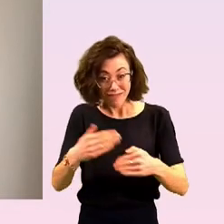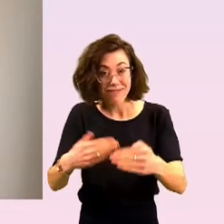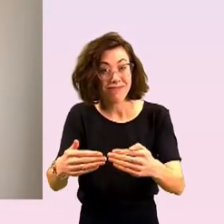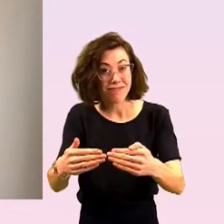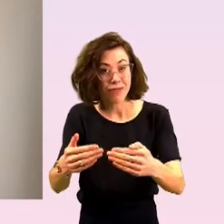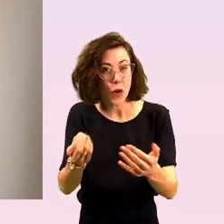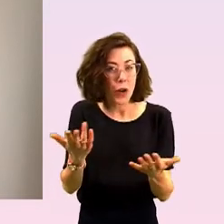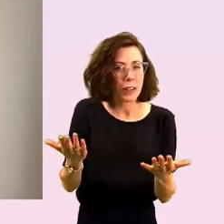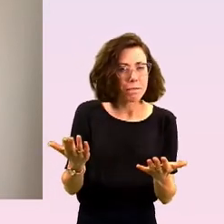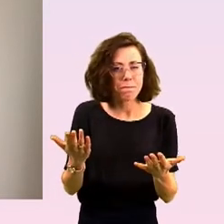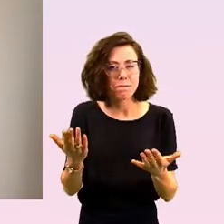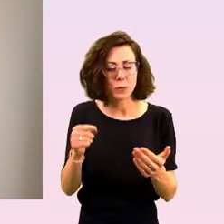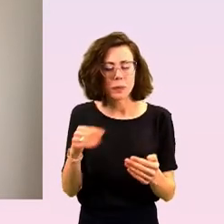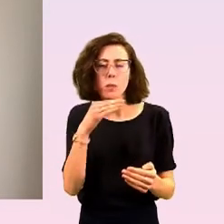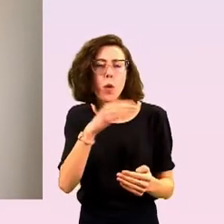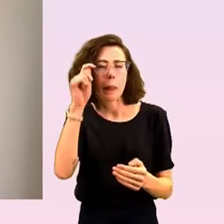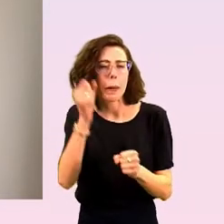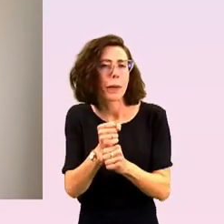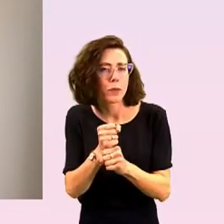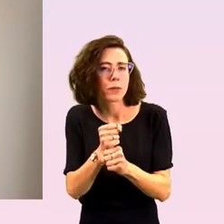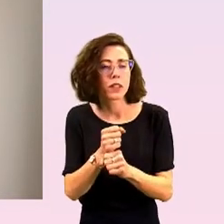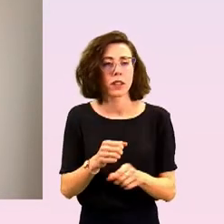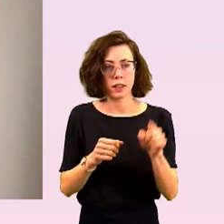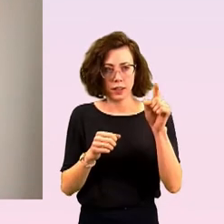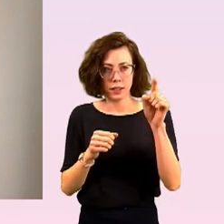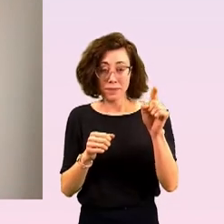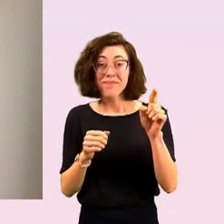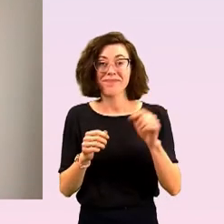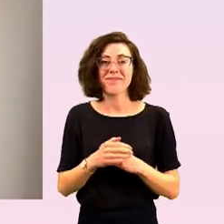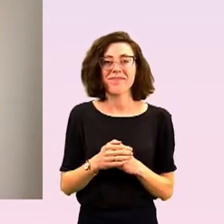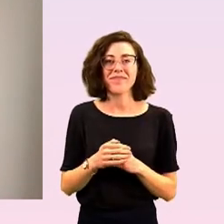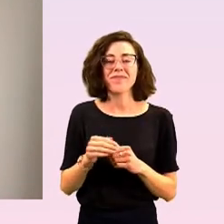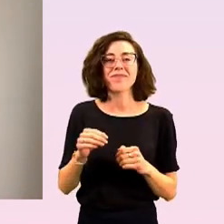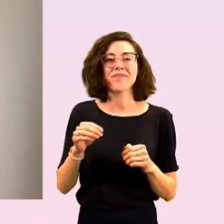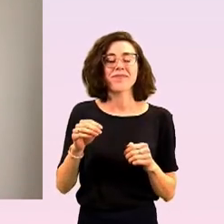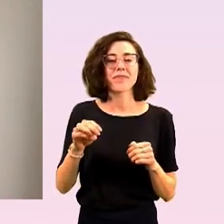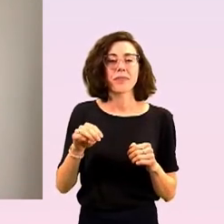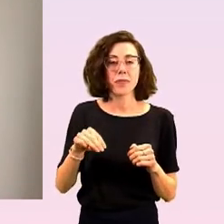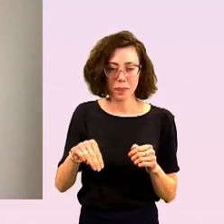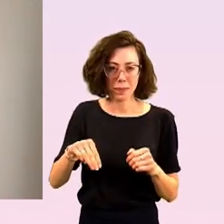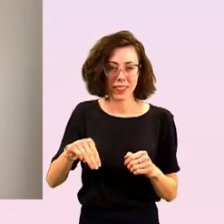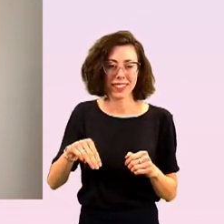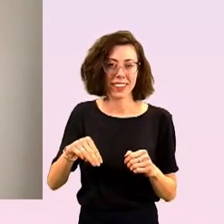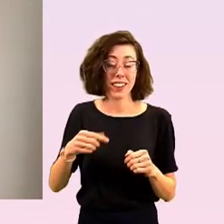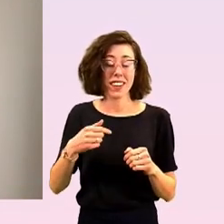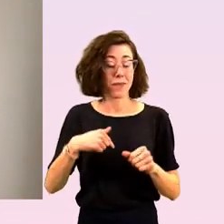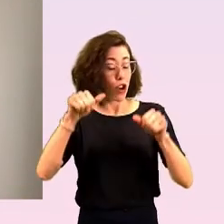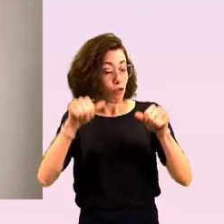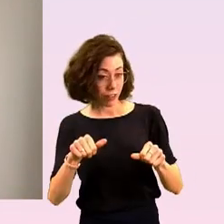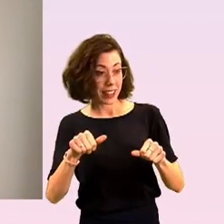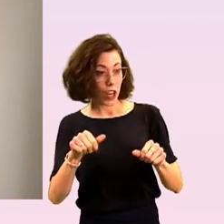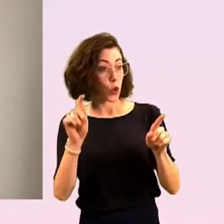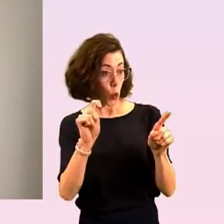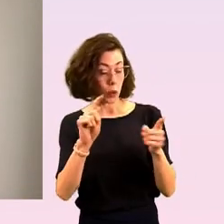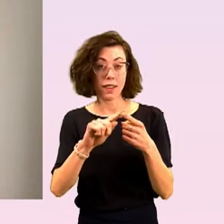Actually. Yeah, sorry, Éirénne, if I may just say so. I agree there. That's a very valid point that both Tony and Francis